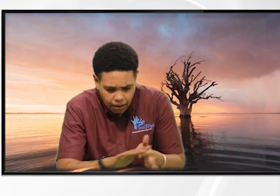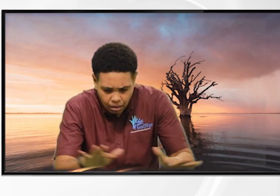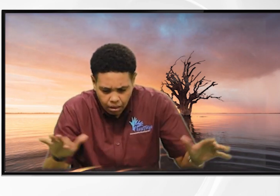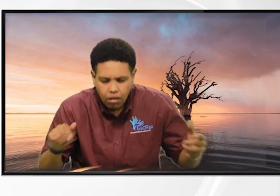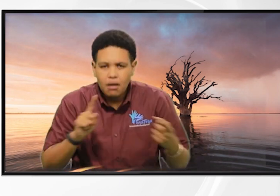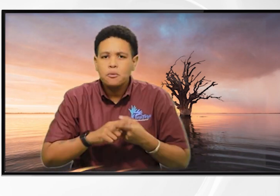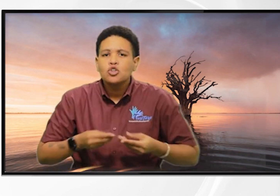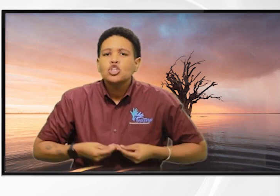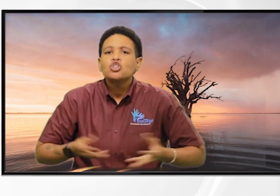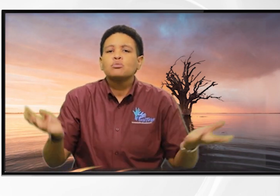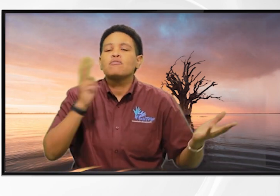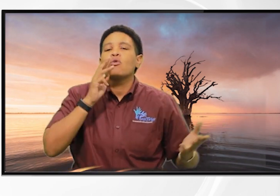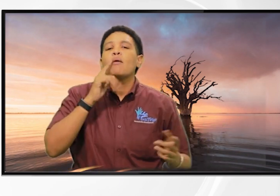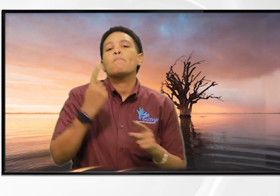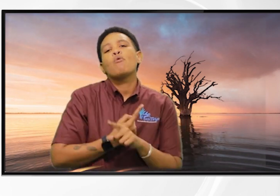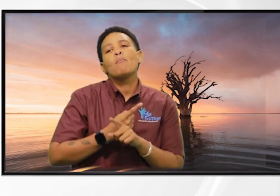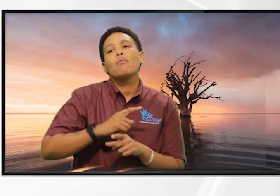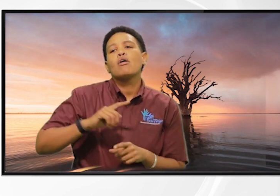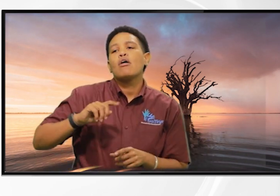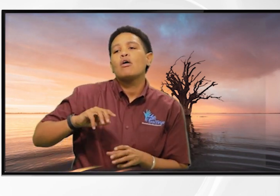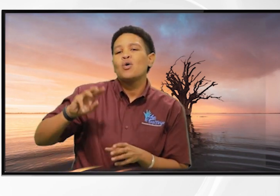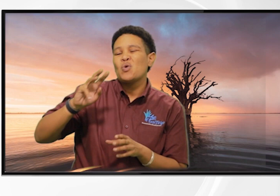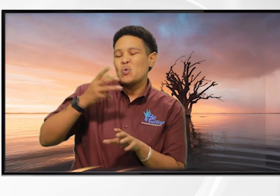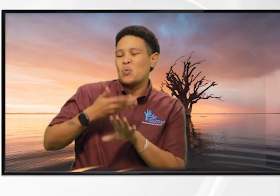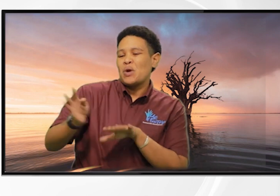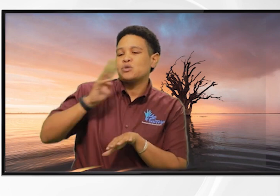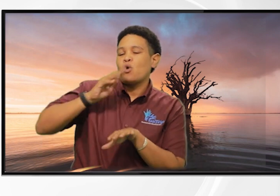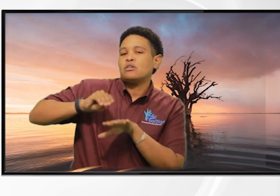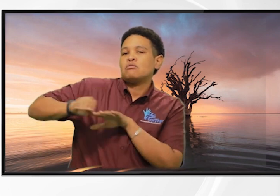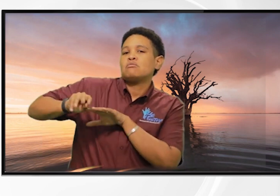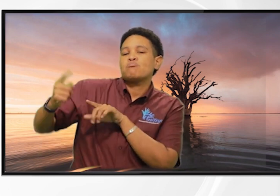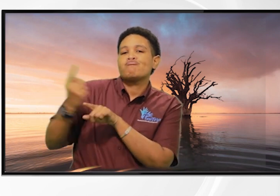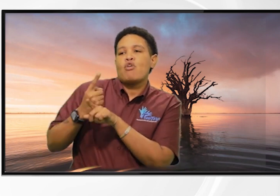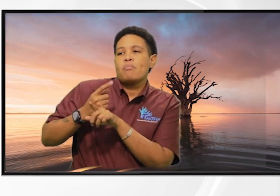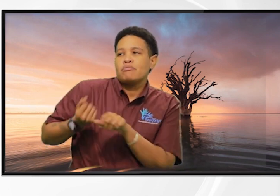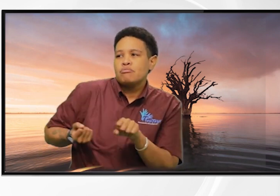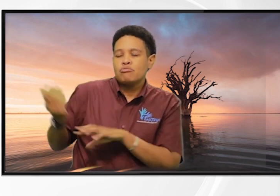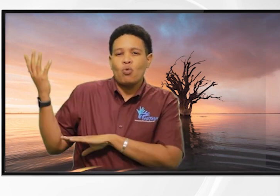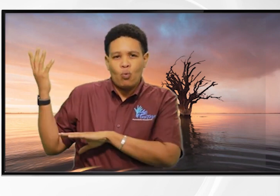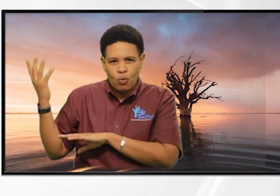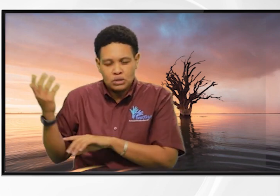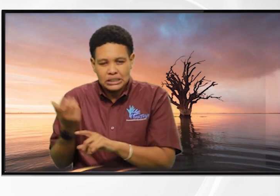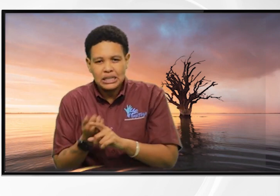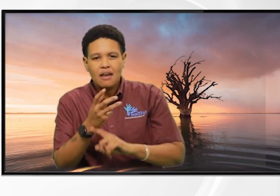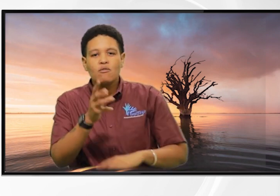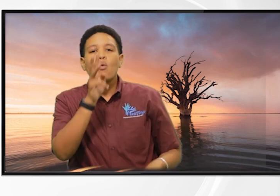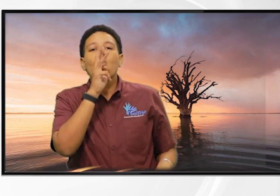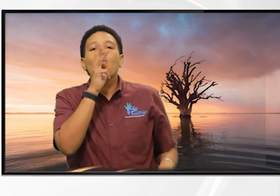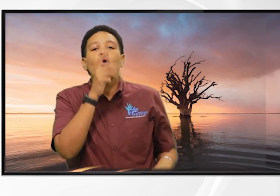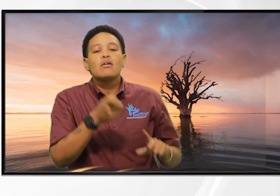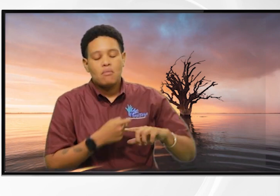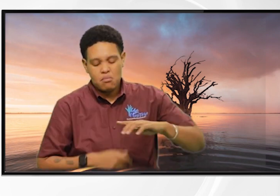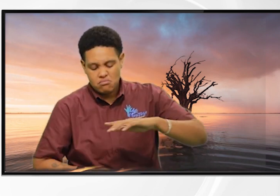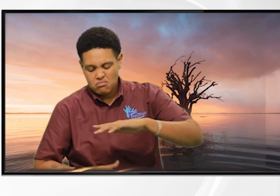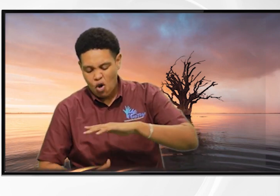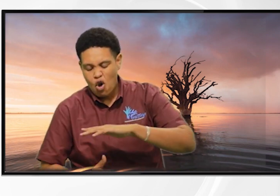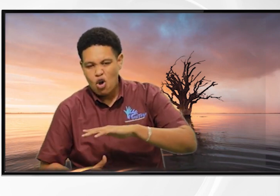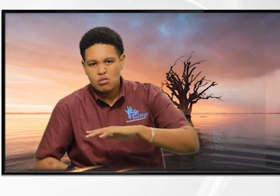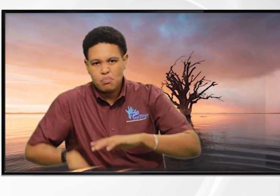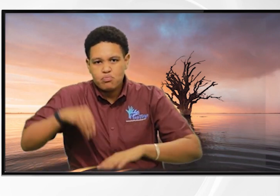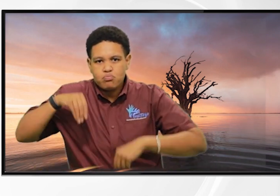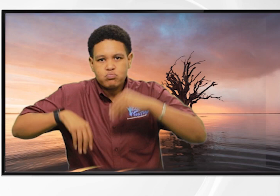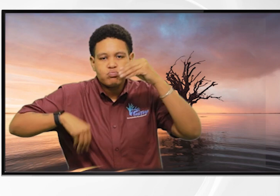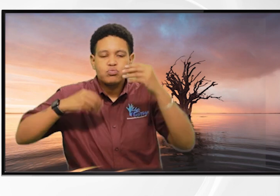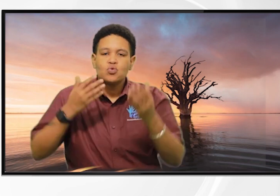proper disposal of wastewater. Water in Jamaica is sourced mainly from groundwater sources,